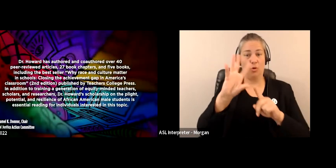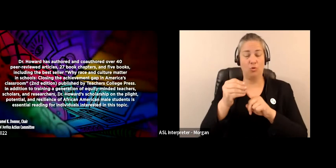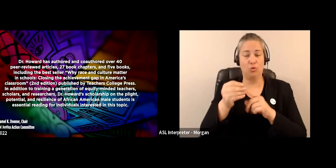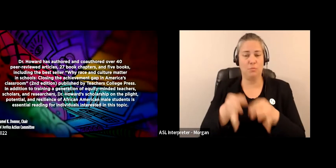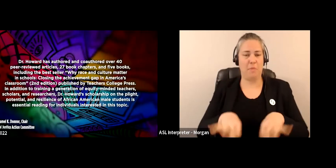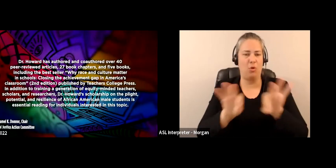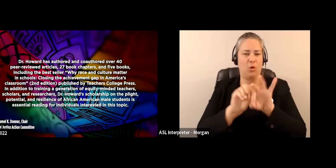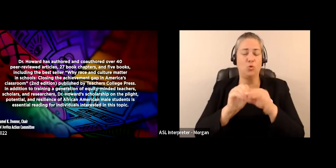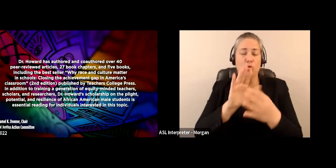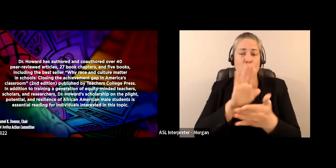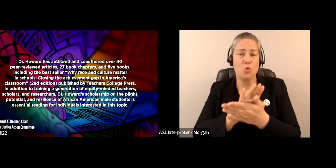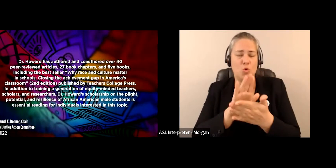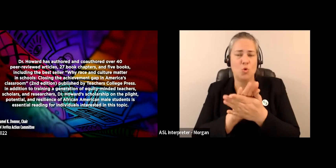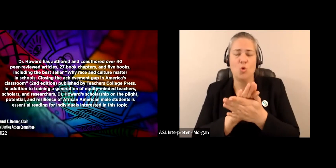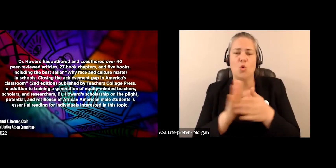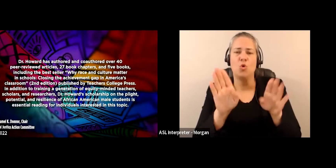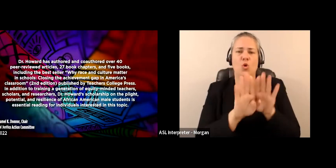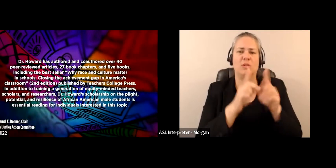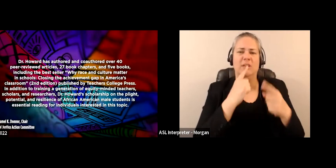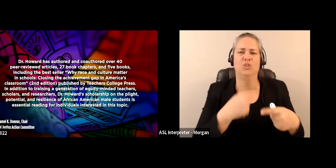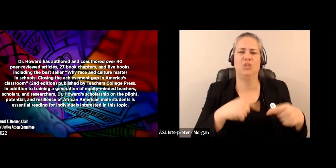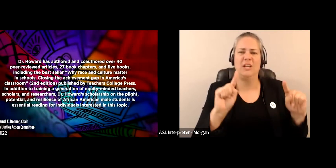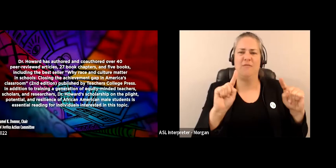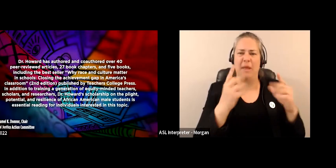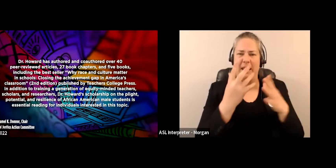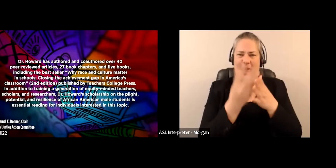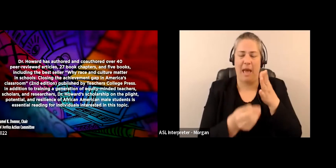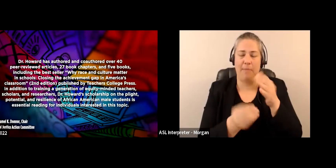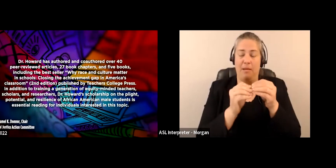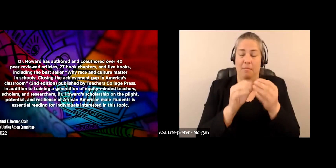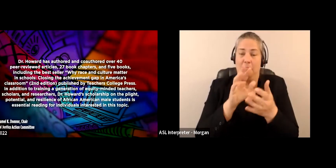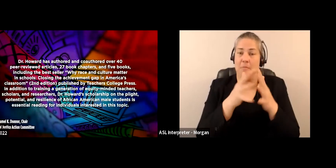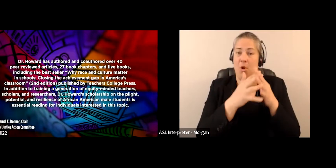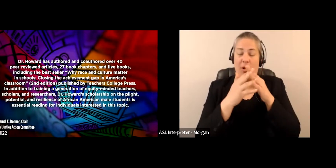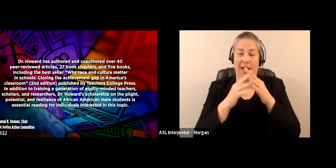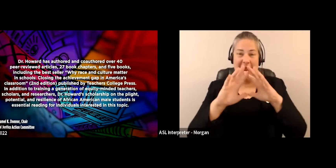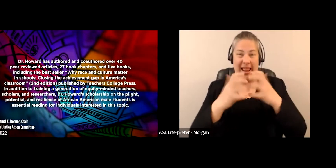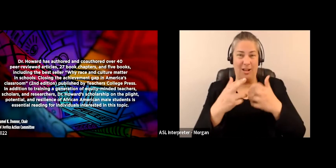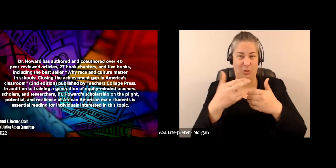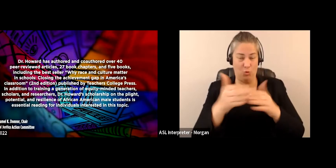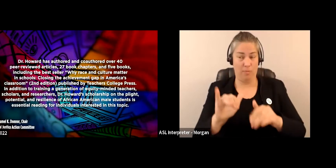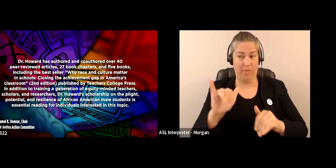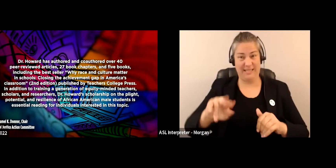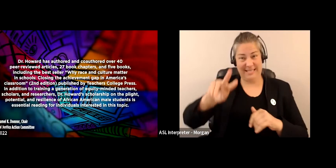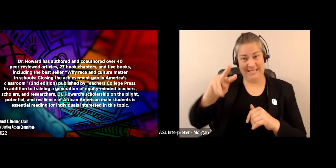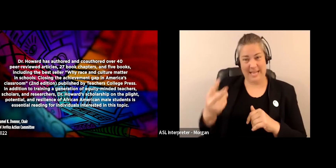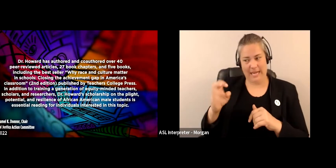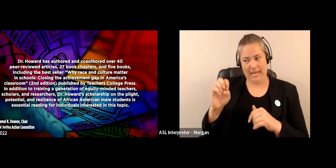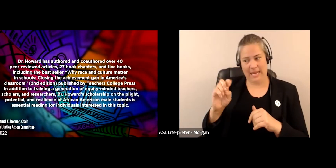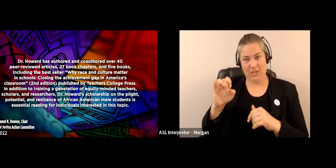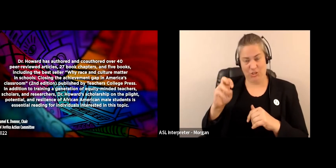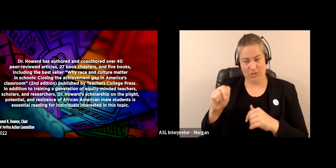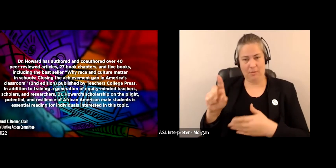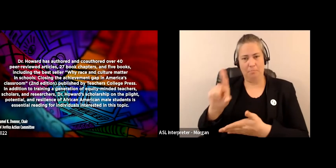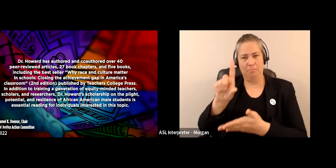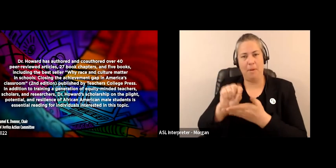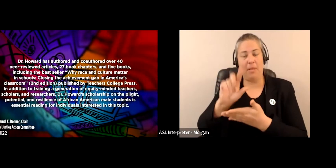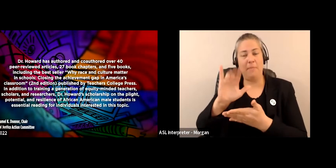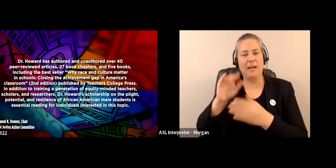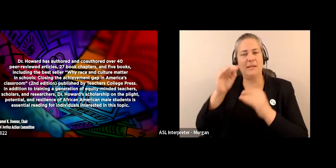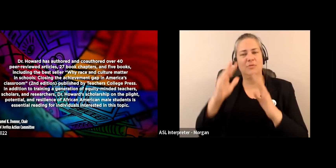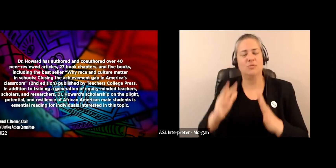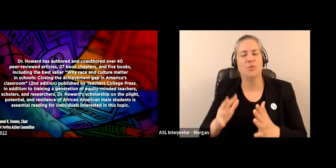Closing the Achievement Gap in America's Classrooms, which is in its 2nd edition and published by Teachers